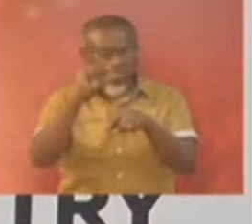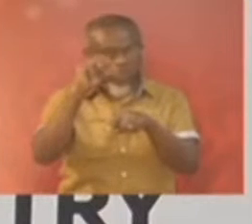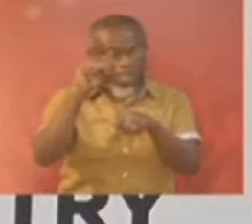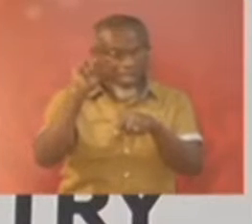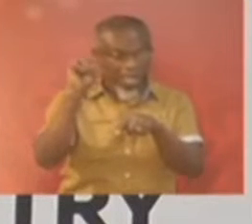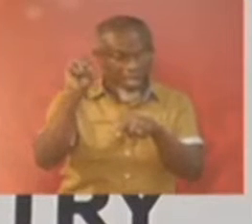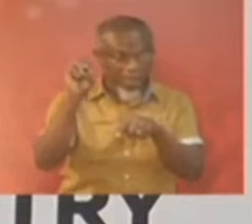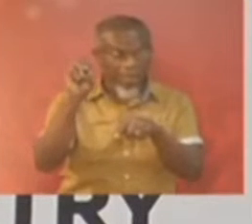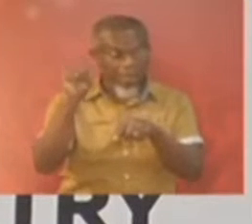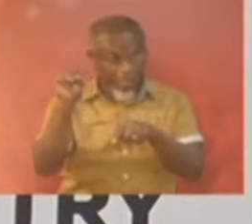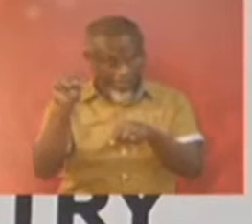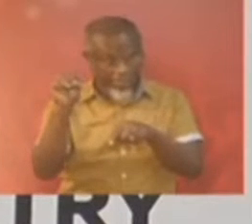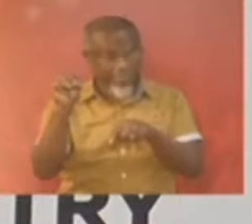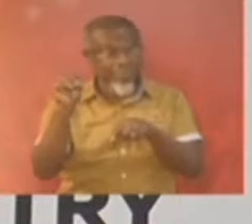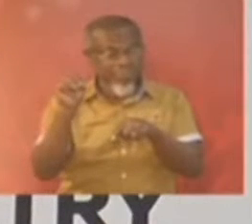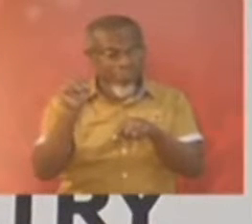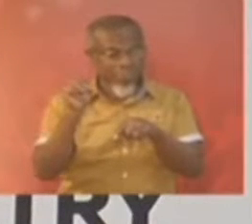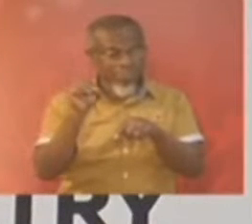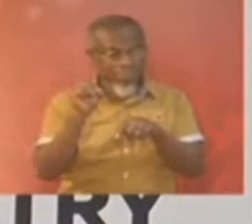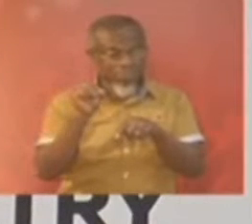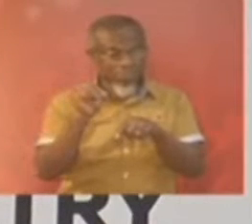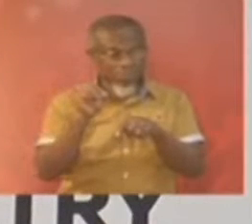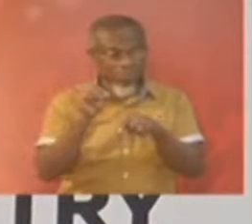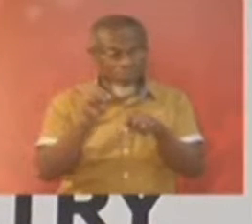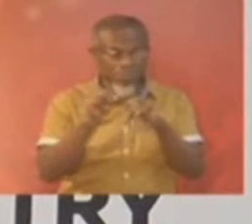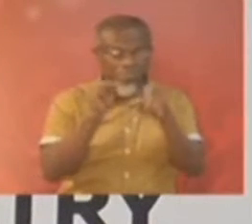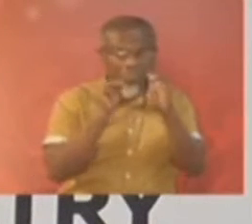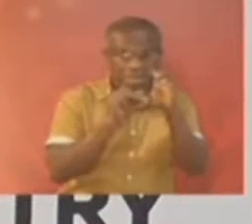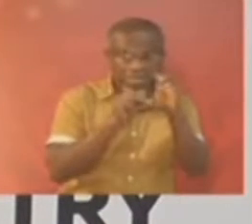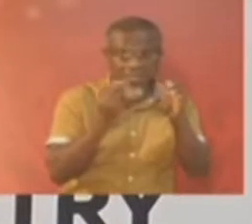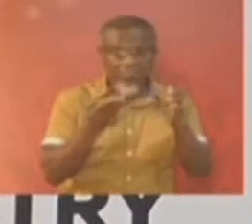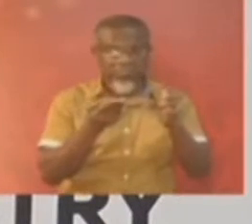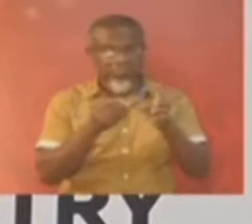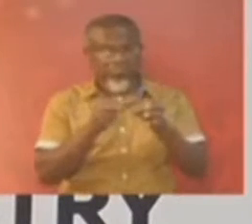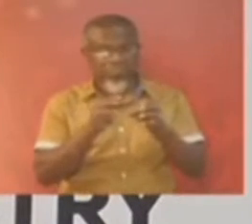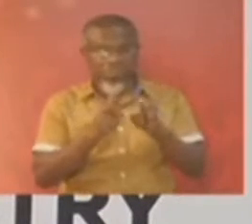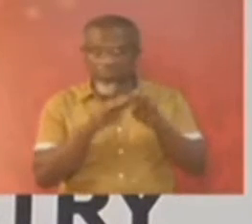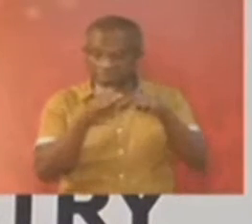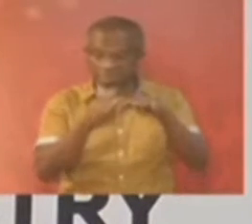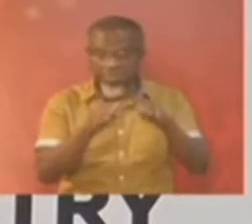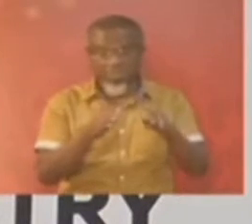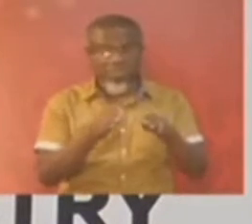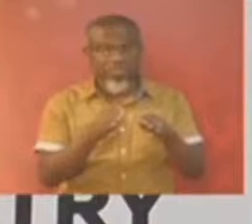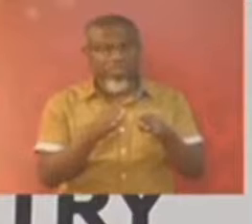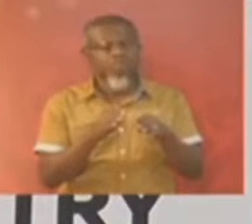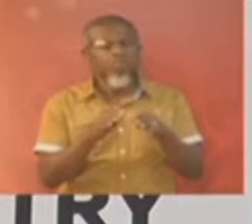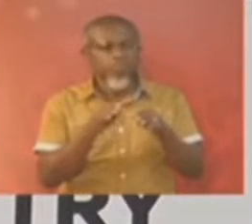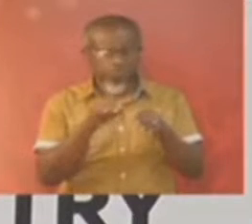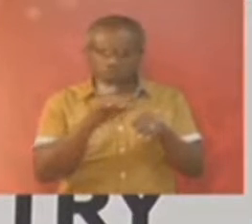ill. And we want to dissuade persons from doing so. It is a critical public health measure